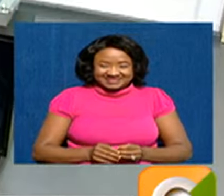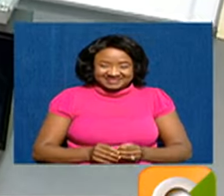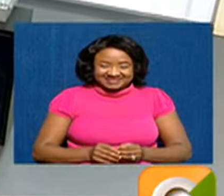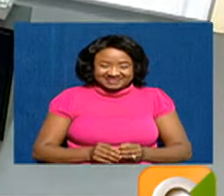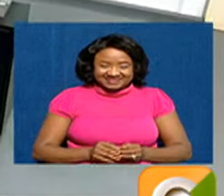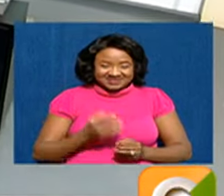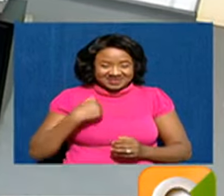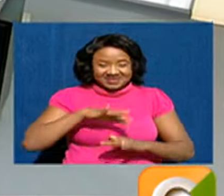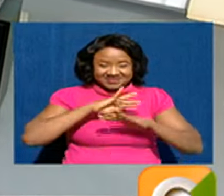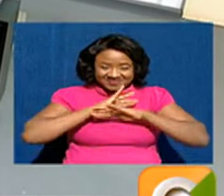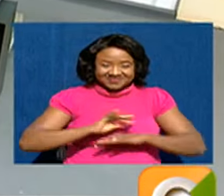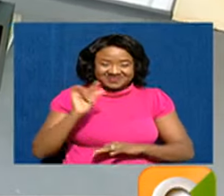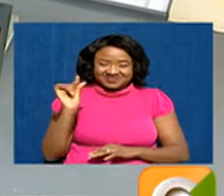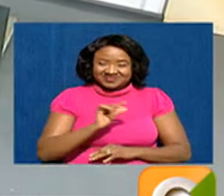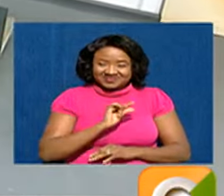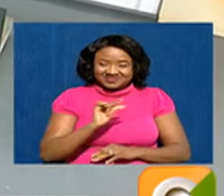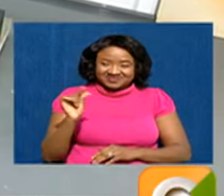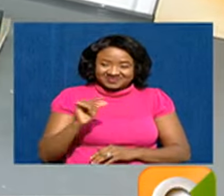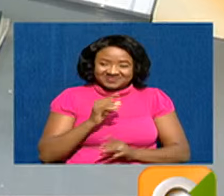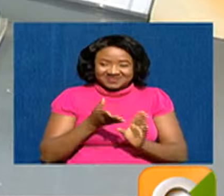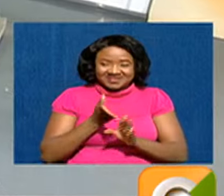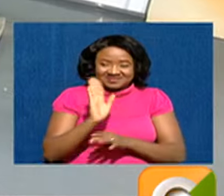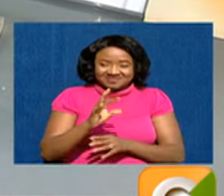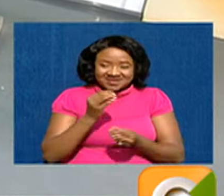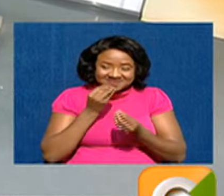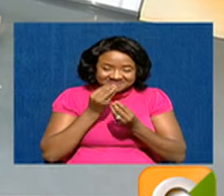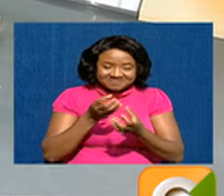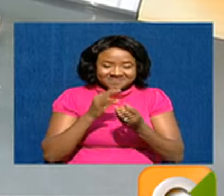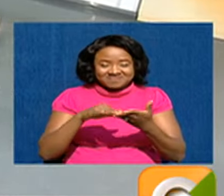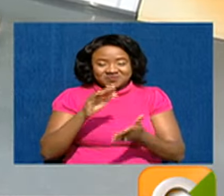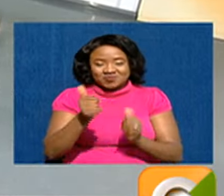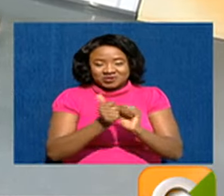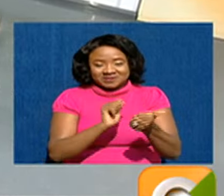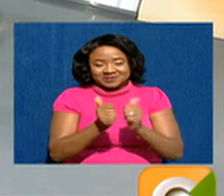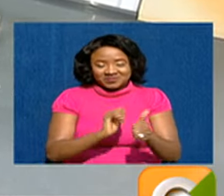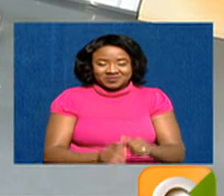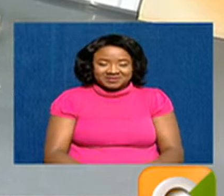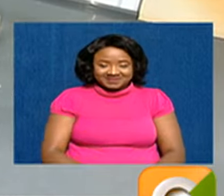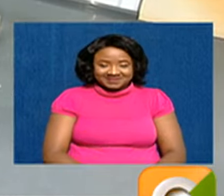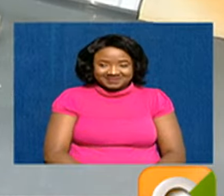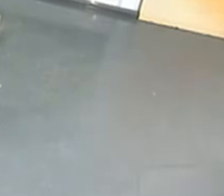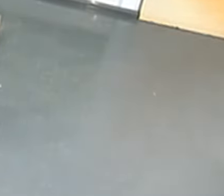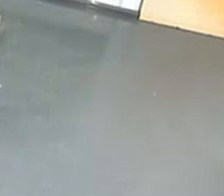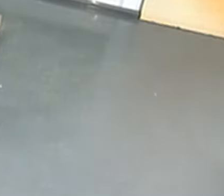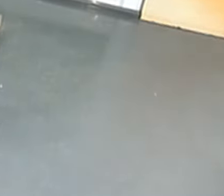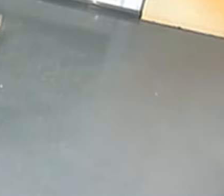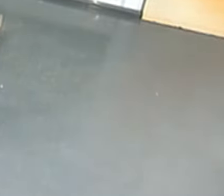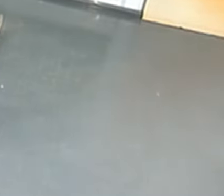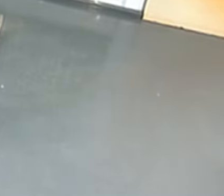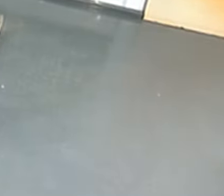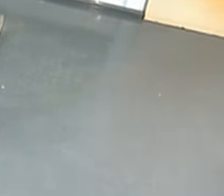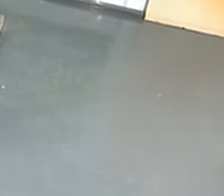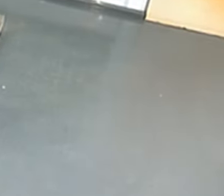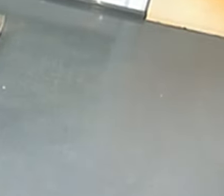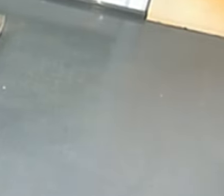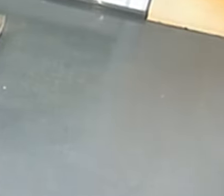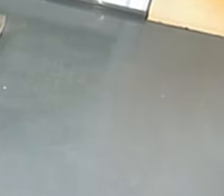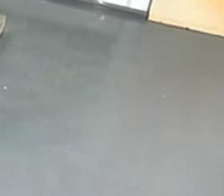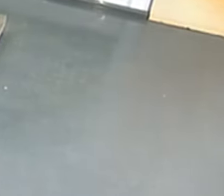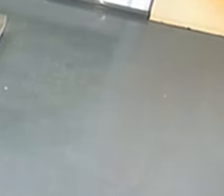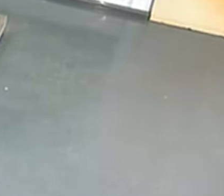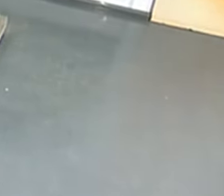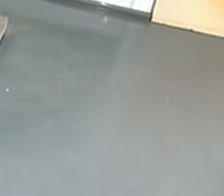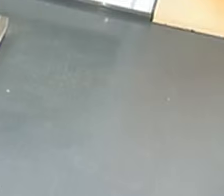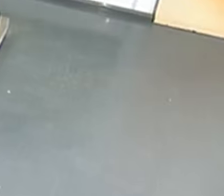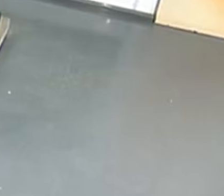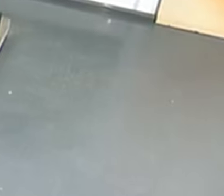We're going to take a break. I'm kidding. We're going to take a break. Come back. We have sports news coming up next. Keep tweeting at Green Anger Jeff at